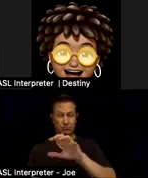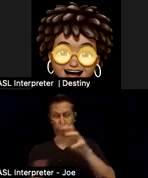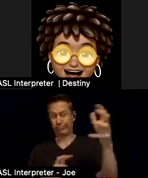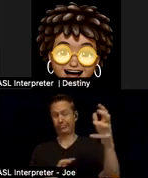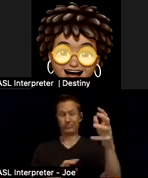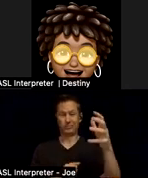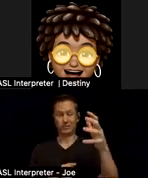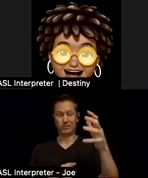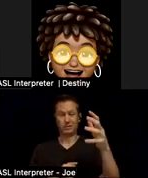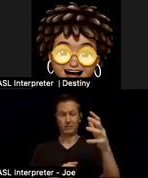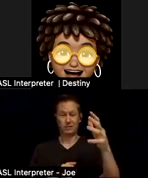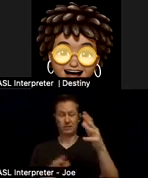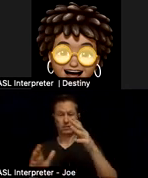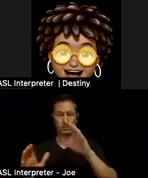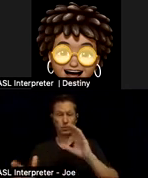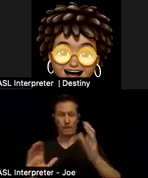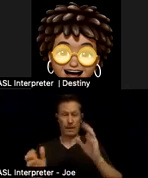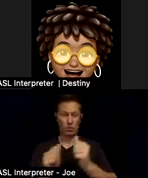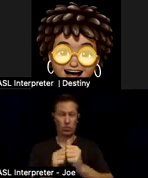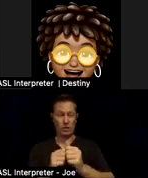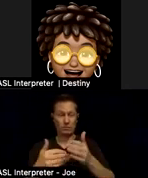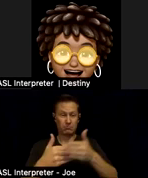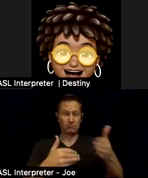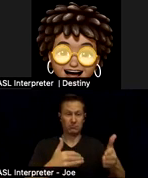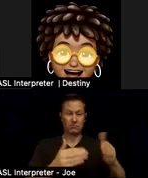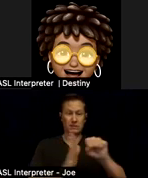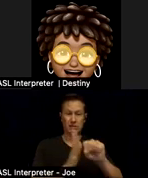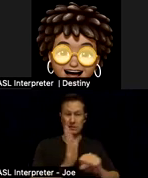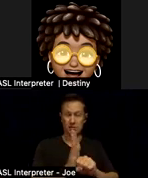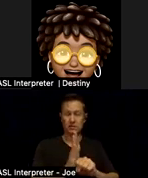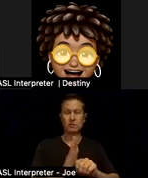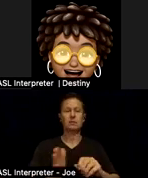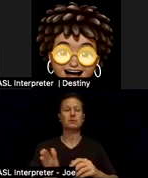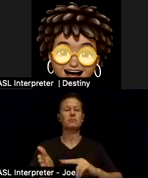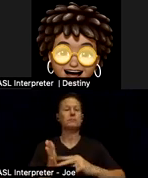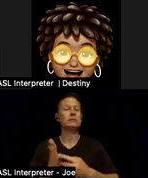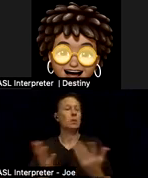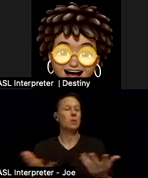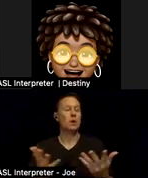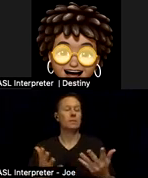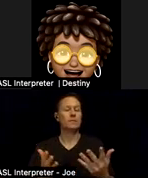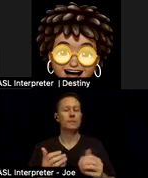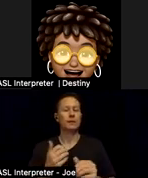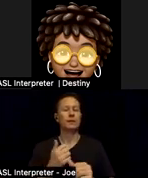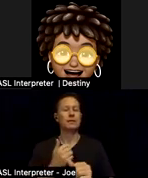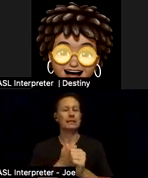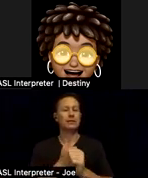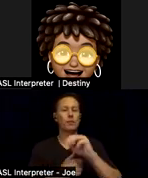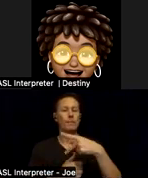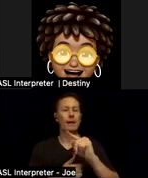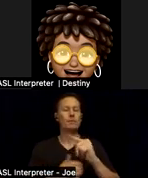states. So the point is, hazard maps show how often earthquakes